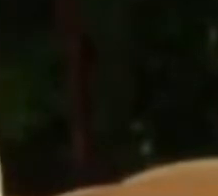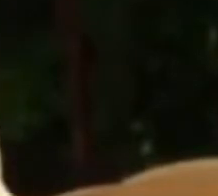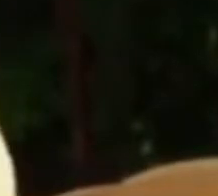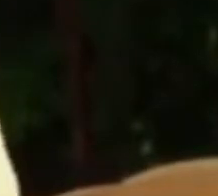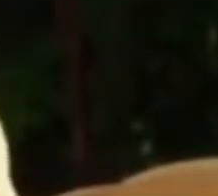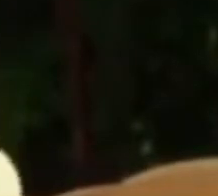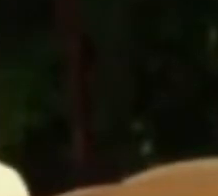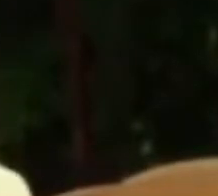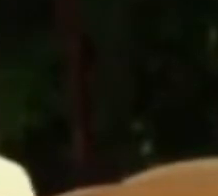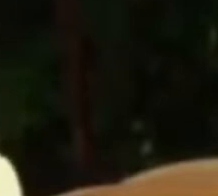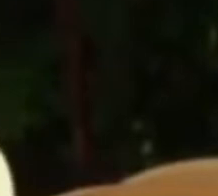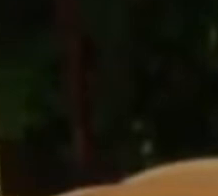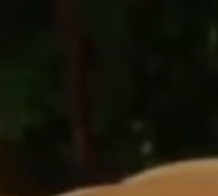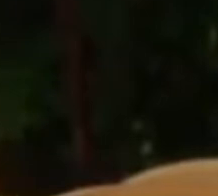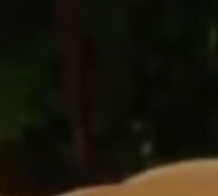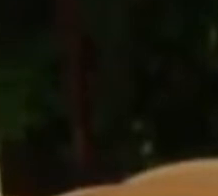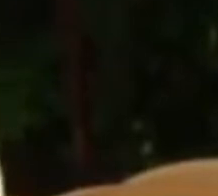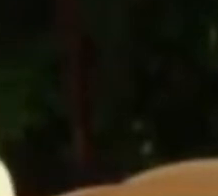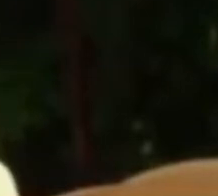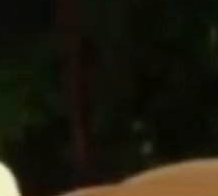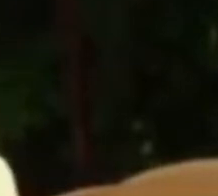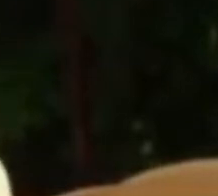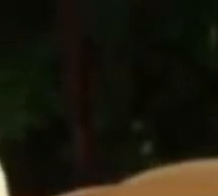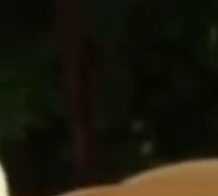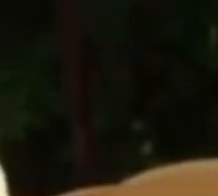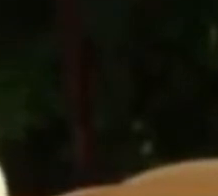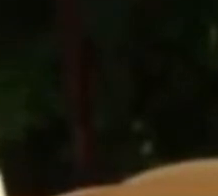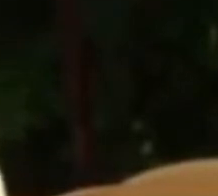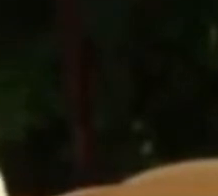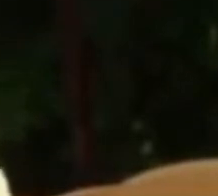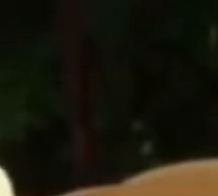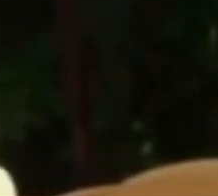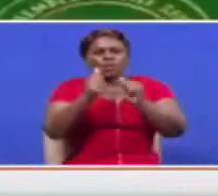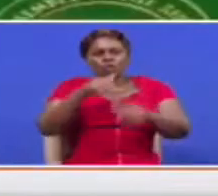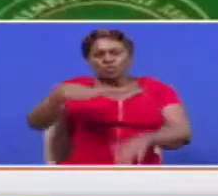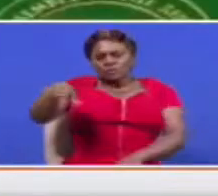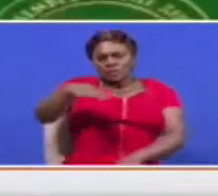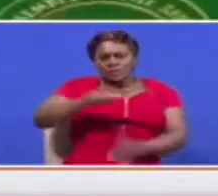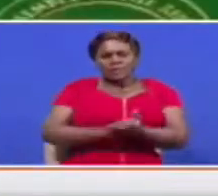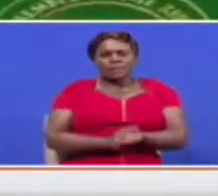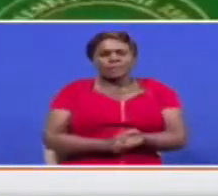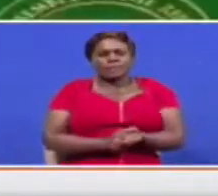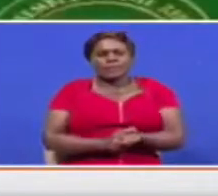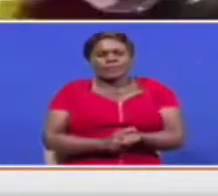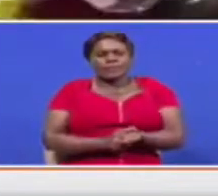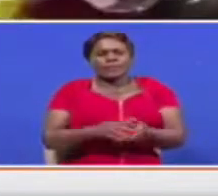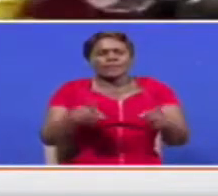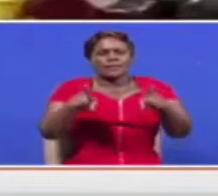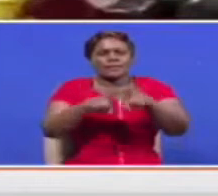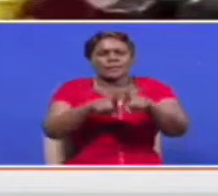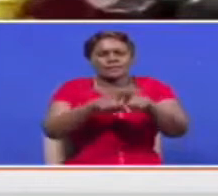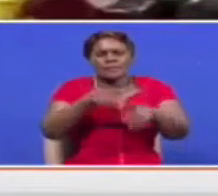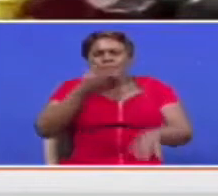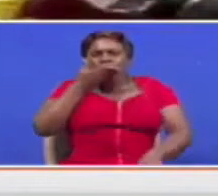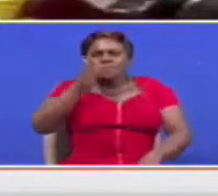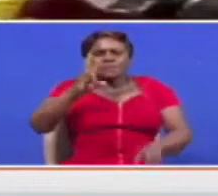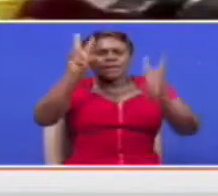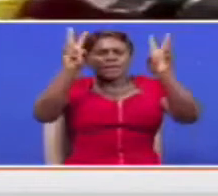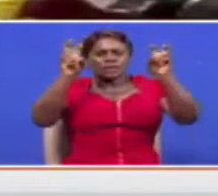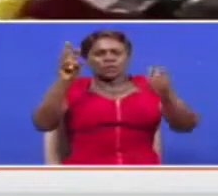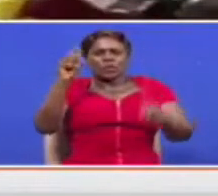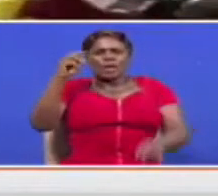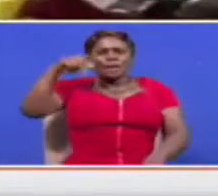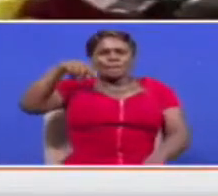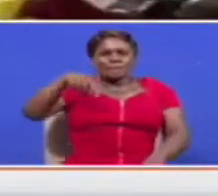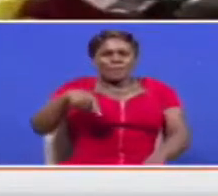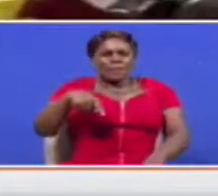Waziri wa Energy, na mtu ambaye anaitwa your economic advisors. A section of Kenya Kwanza and Azimio leaders had engaged in a back